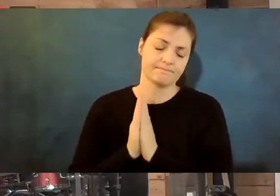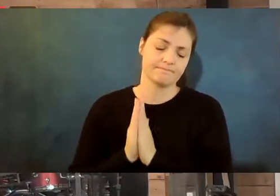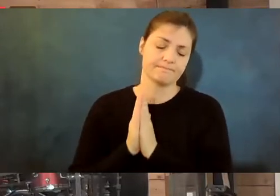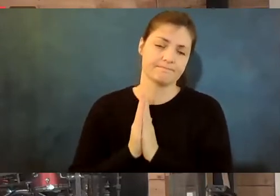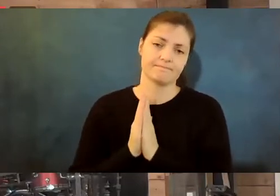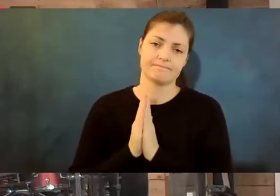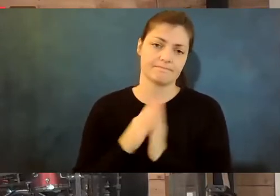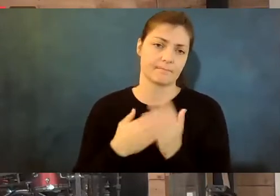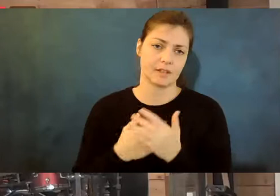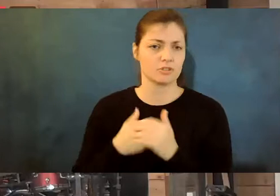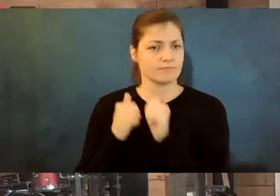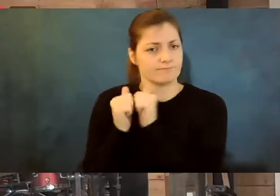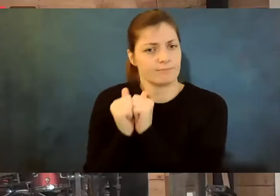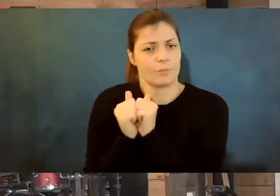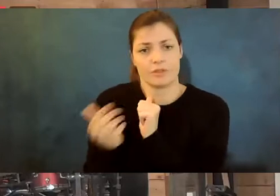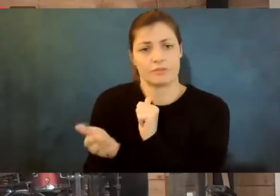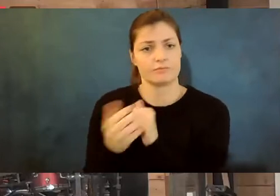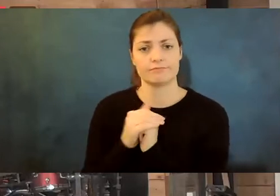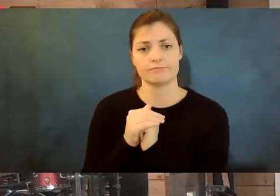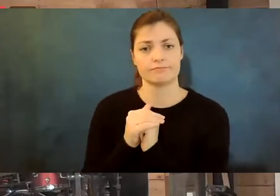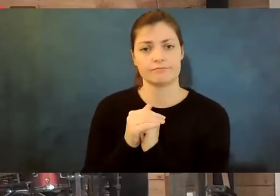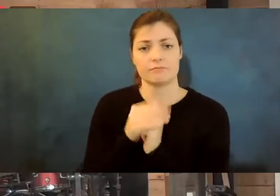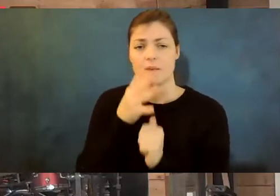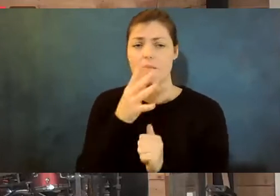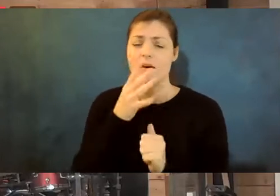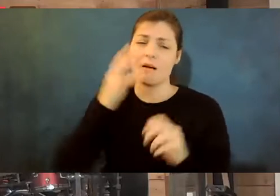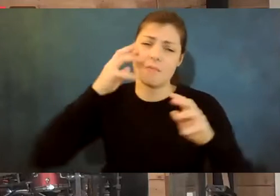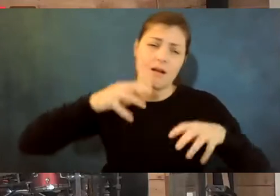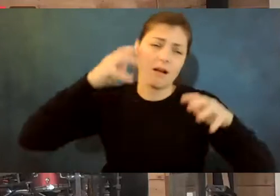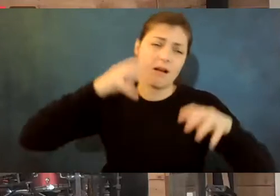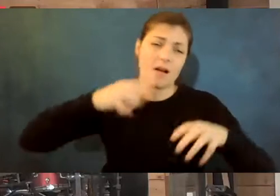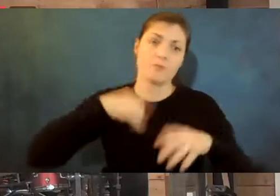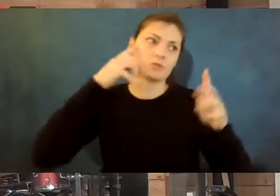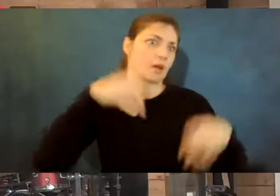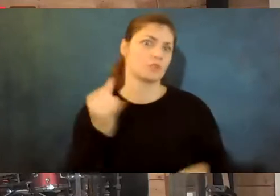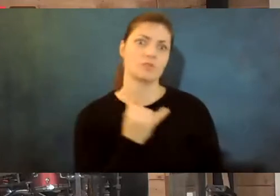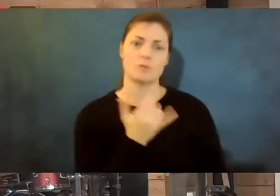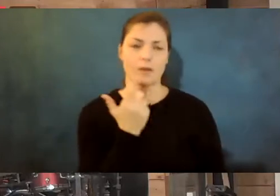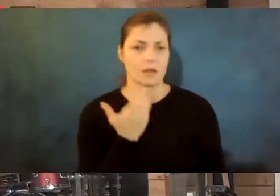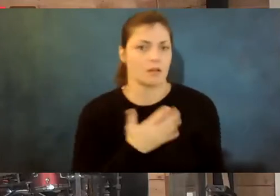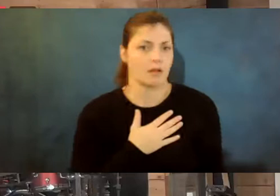and I just was with her, and she was weeping, and like uncontrollably, I was crying too, because